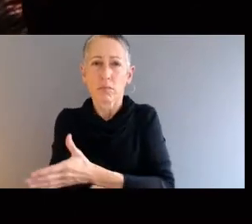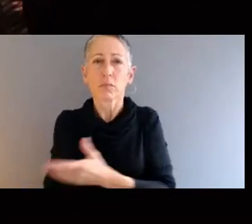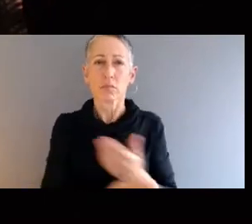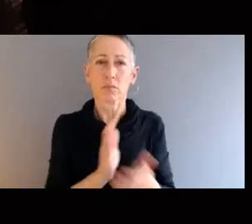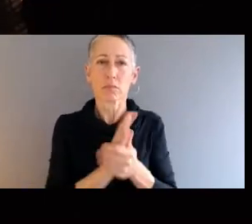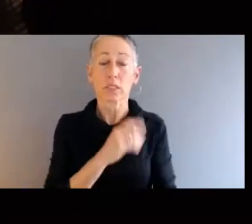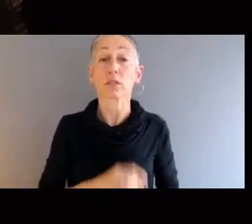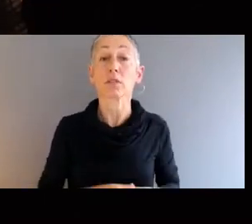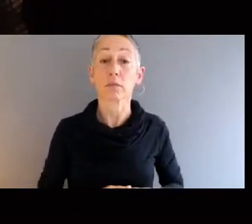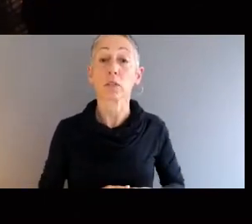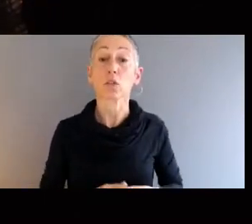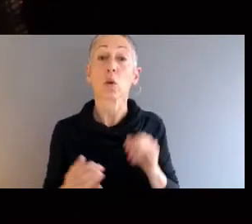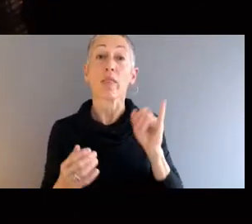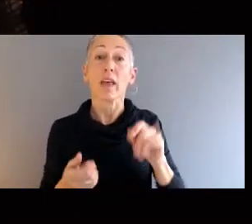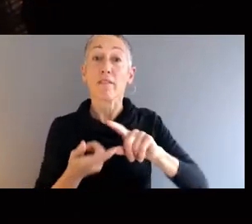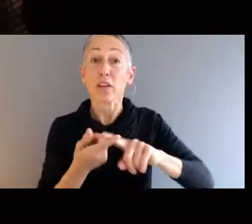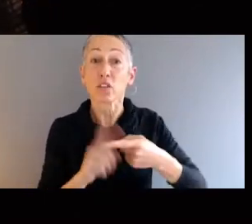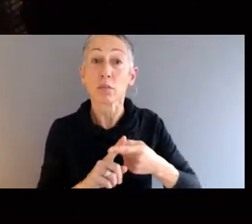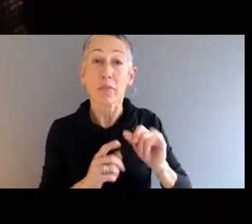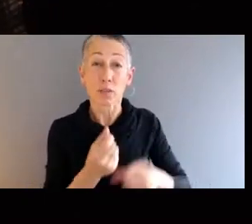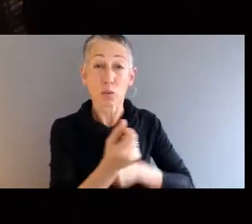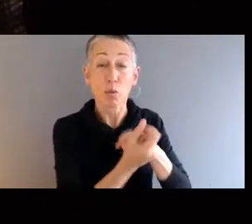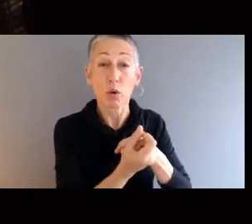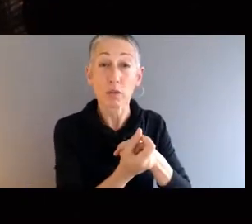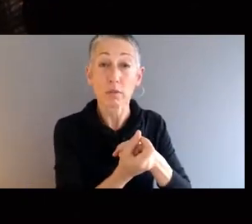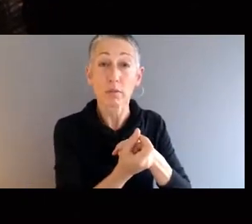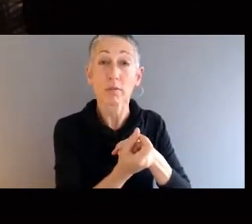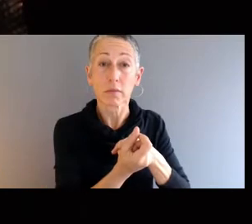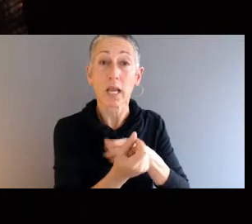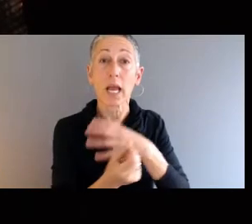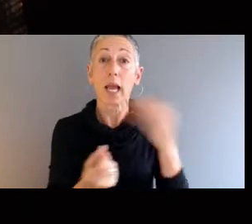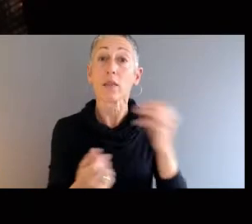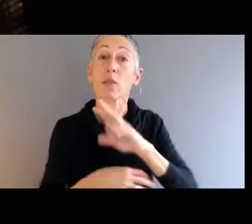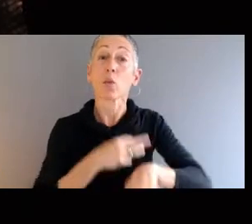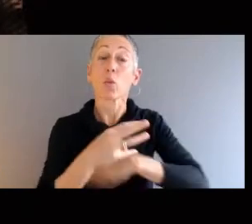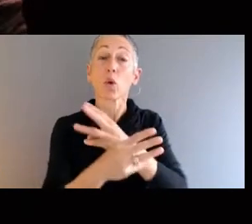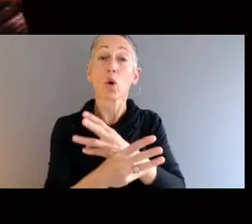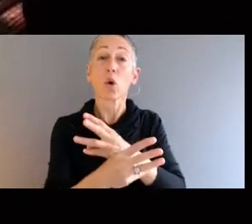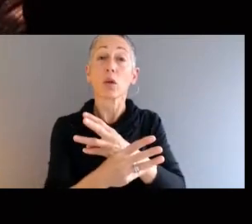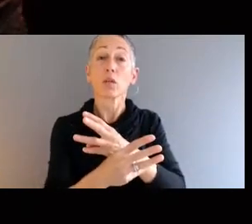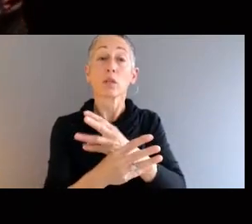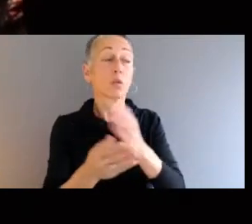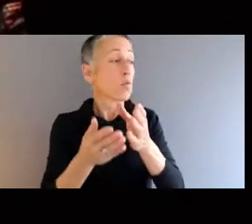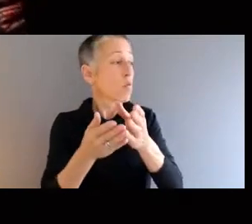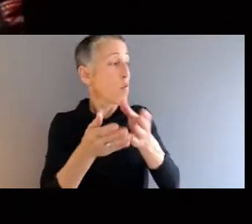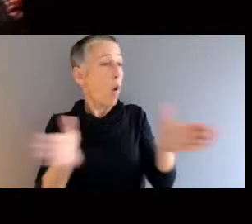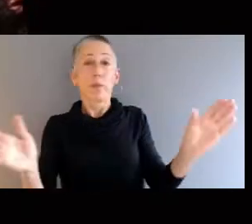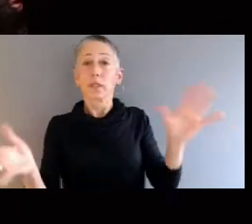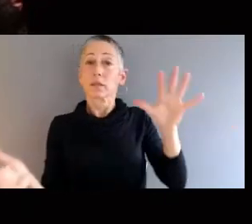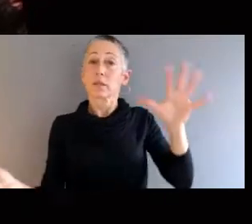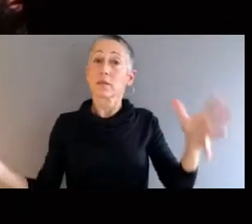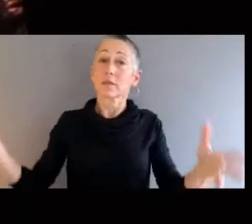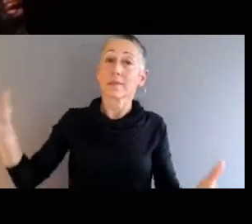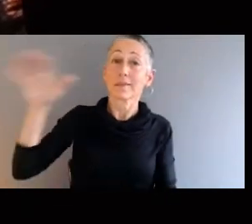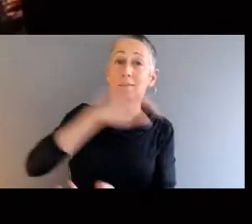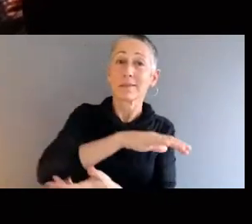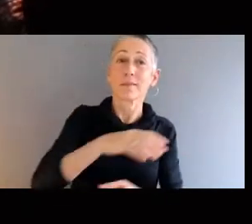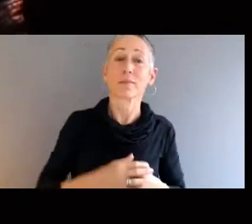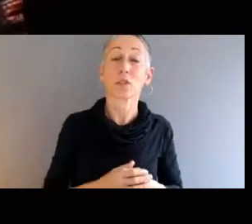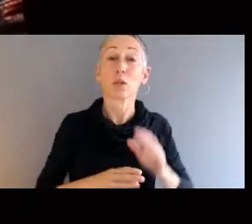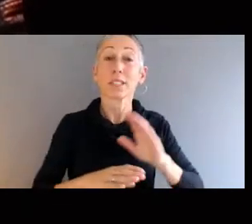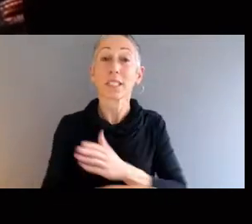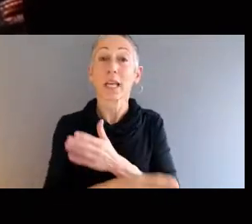and support and the opening of a world that comes as a result. Singing Freedom with lyrics